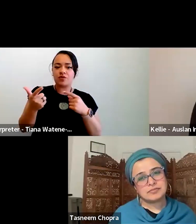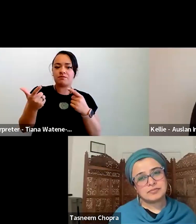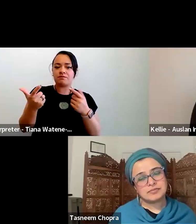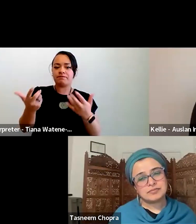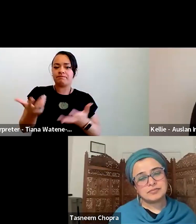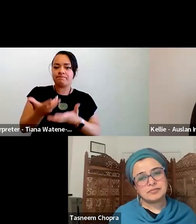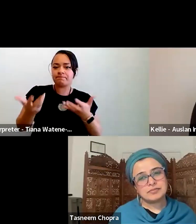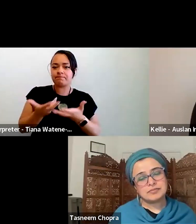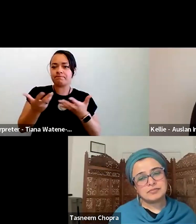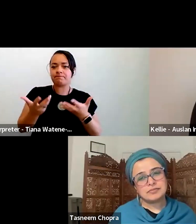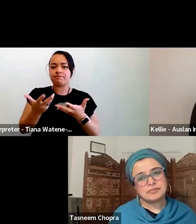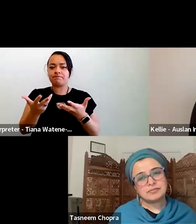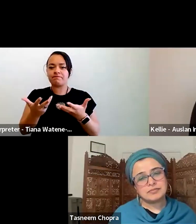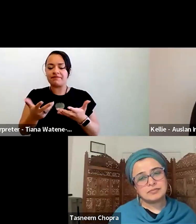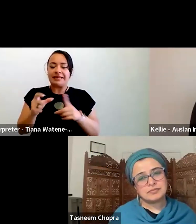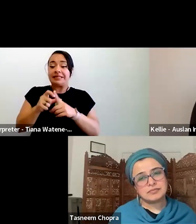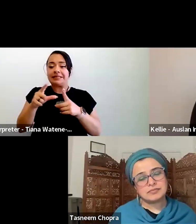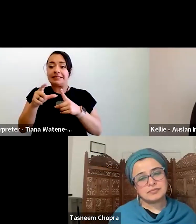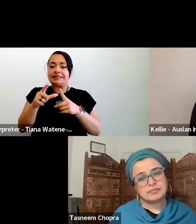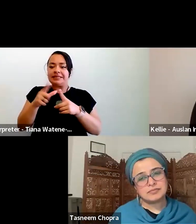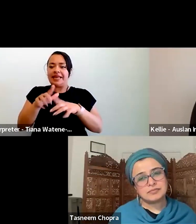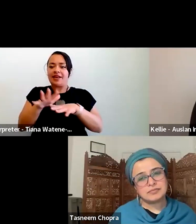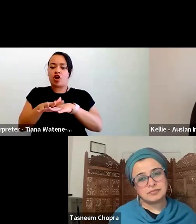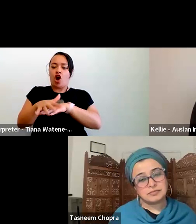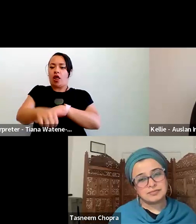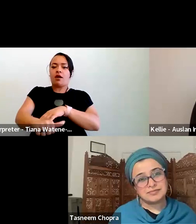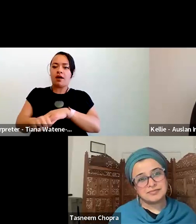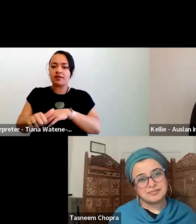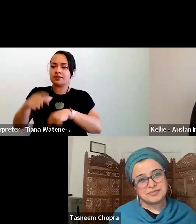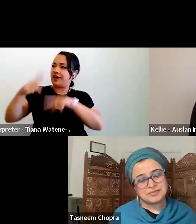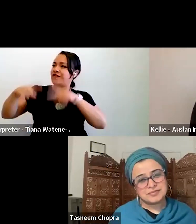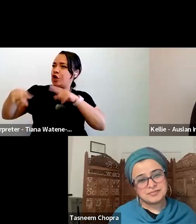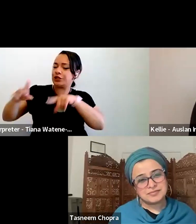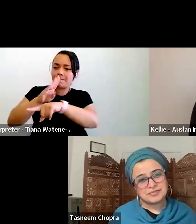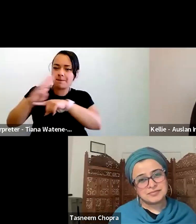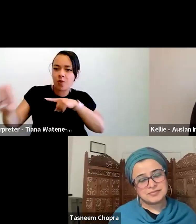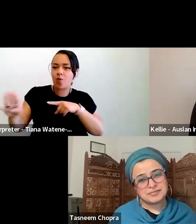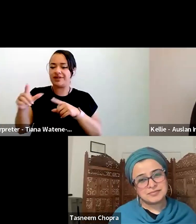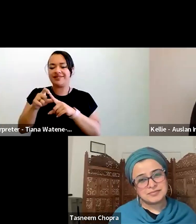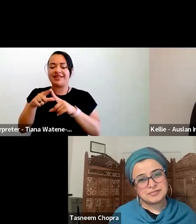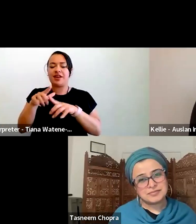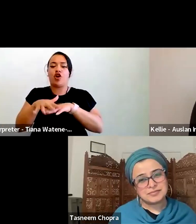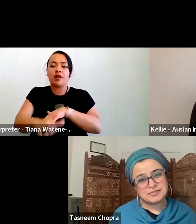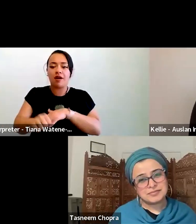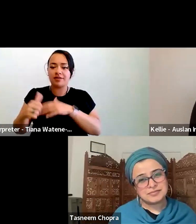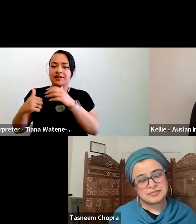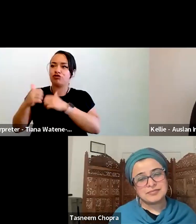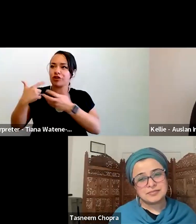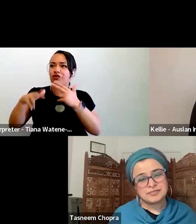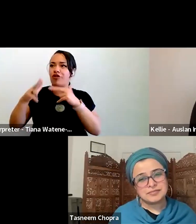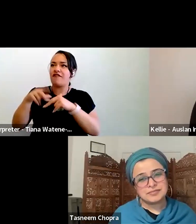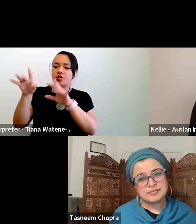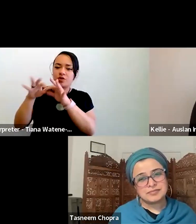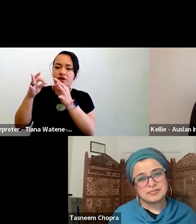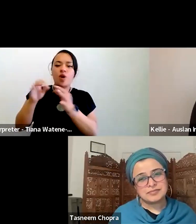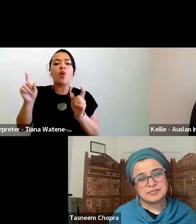really decolonized boards and structures of organizations and the way that we operated, you know, what would